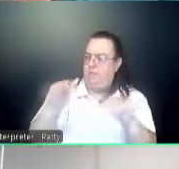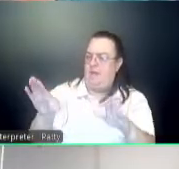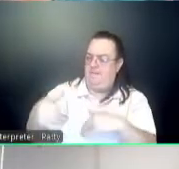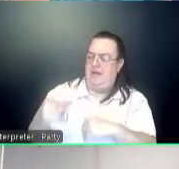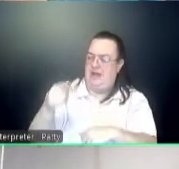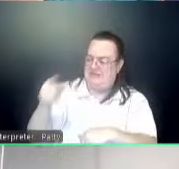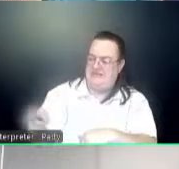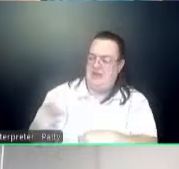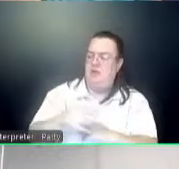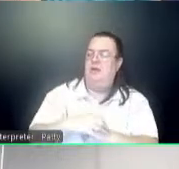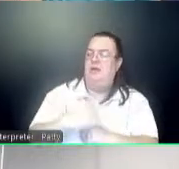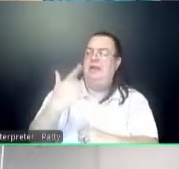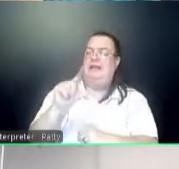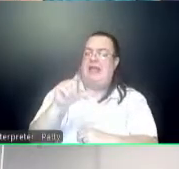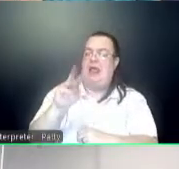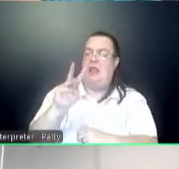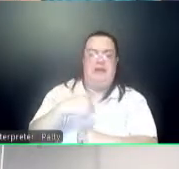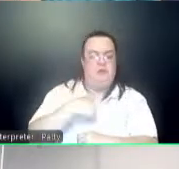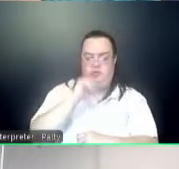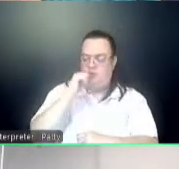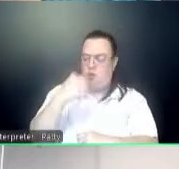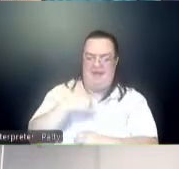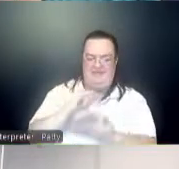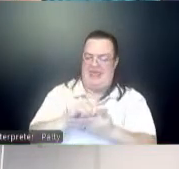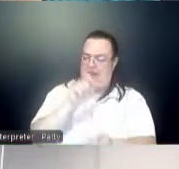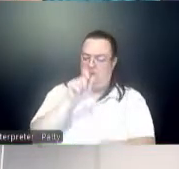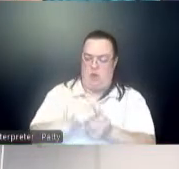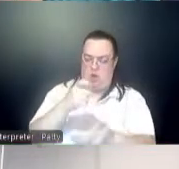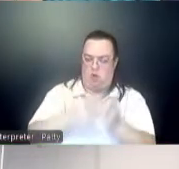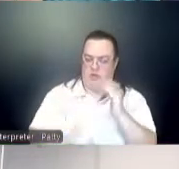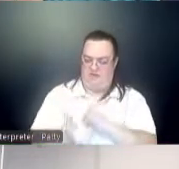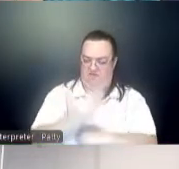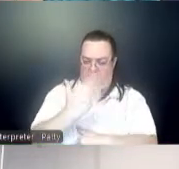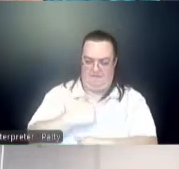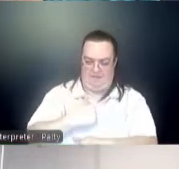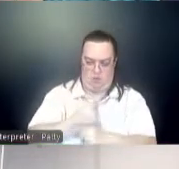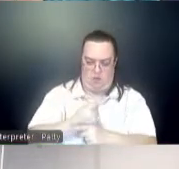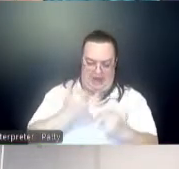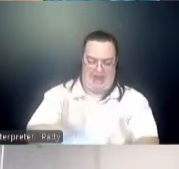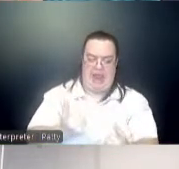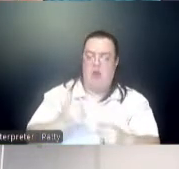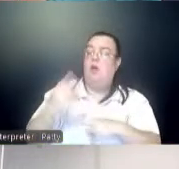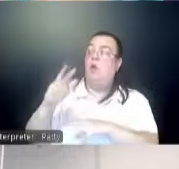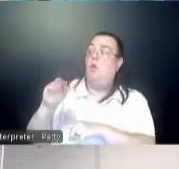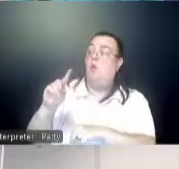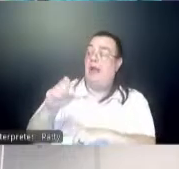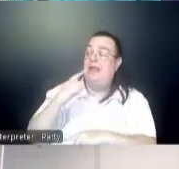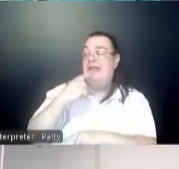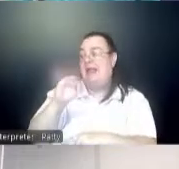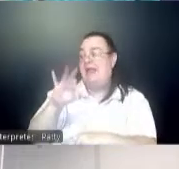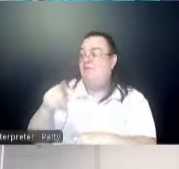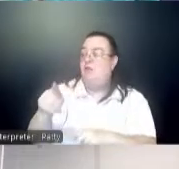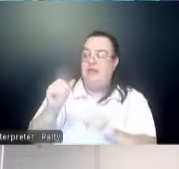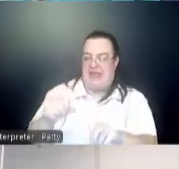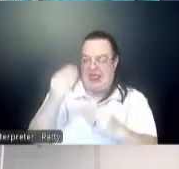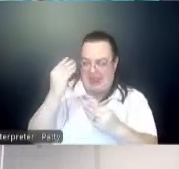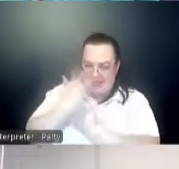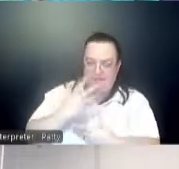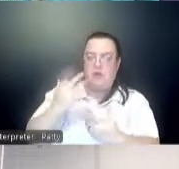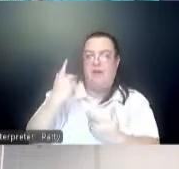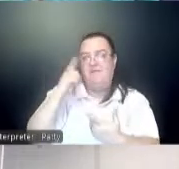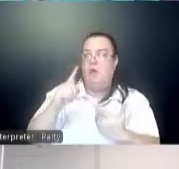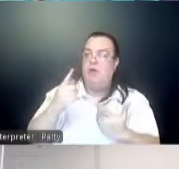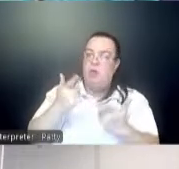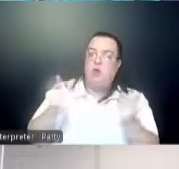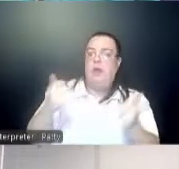actual cost in front of me right now. Okay, if you can't get that to me, for the greater good, I know we're on a tight budget.